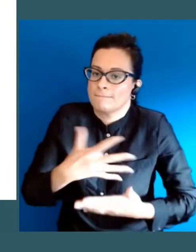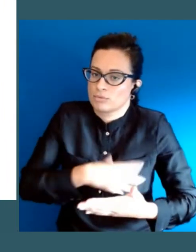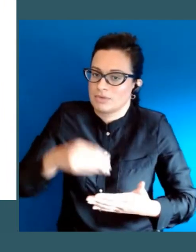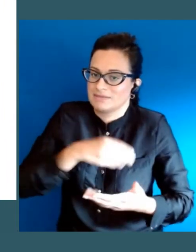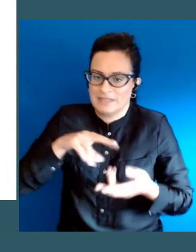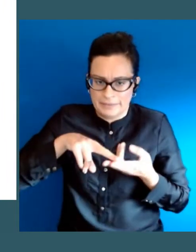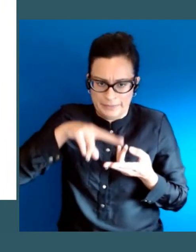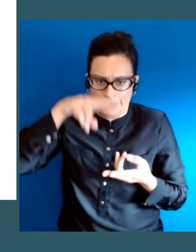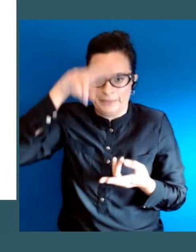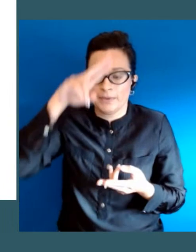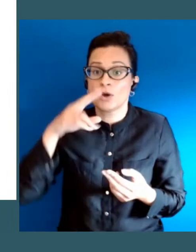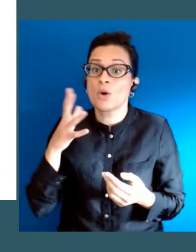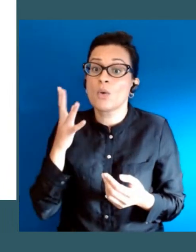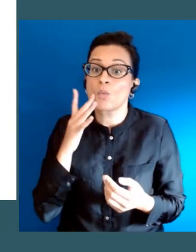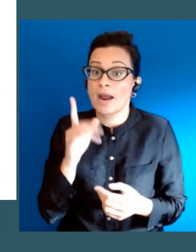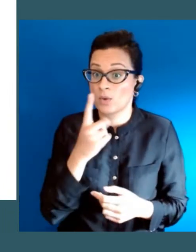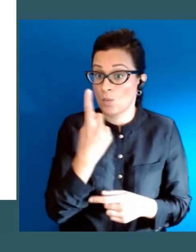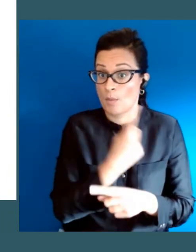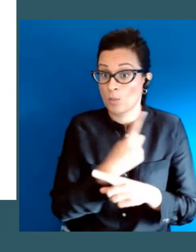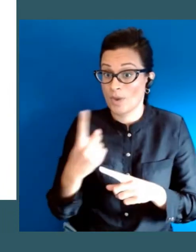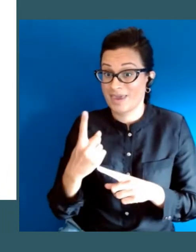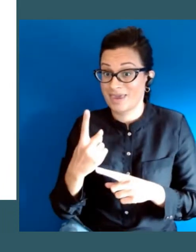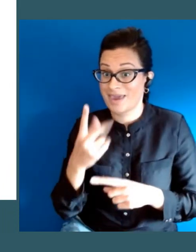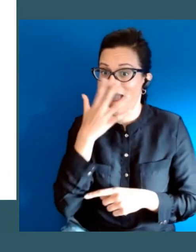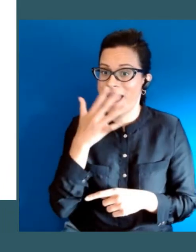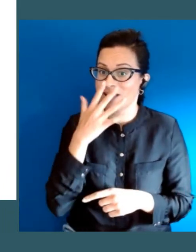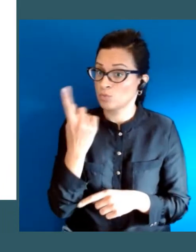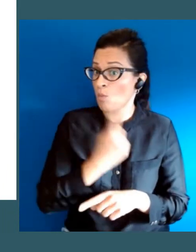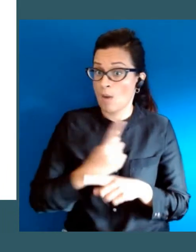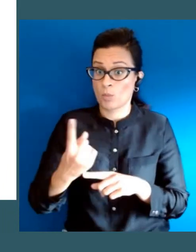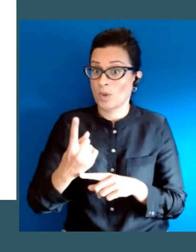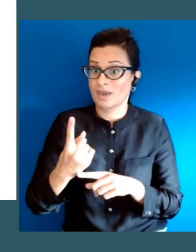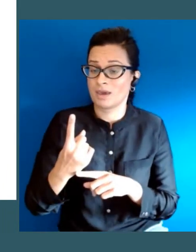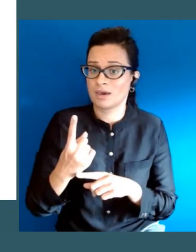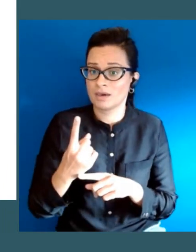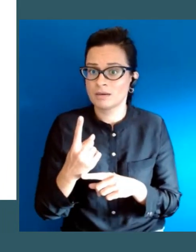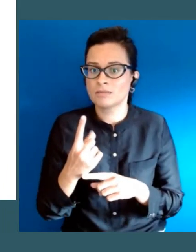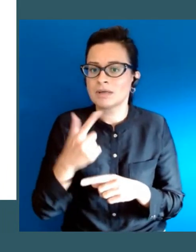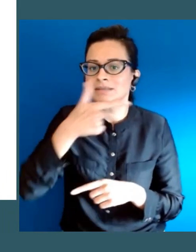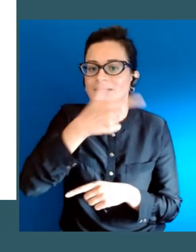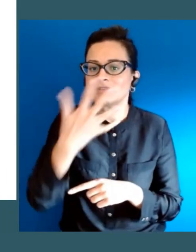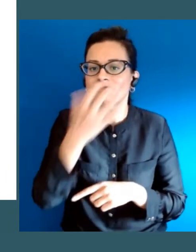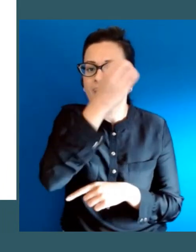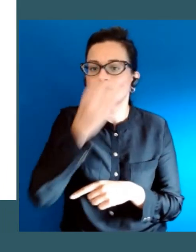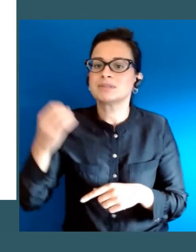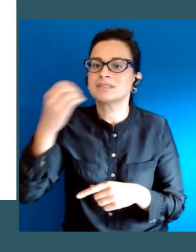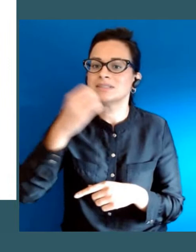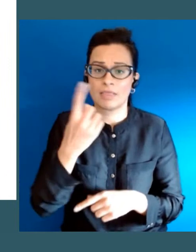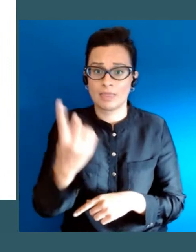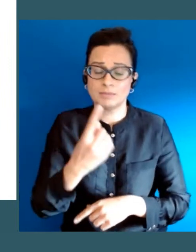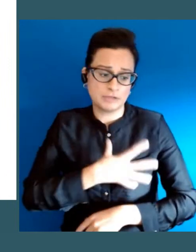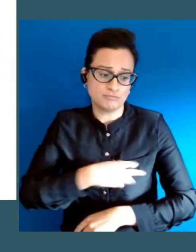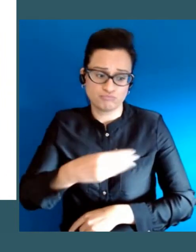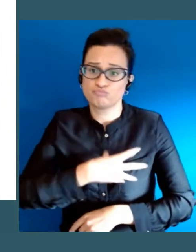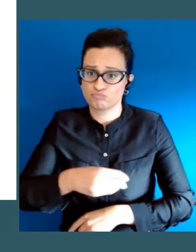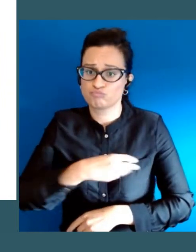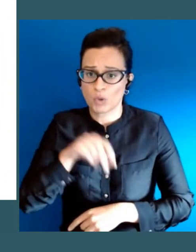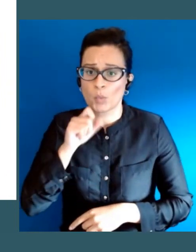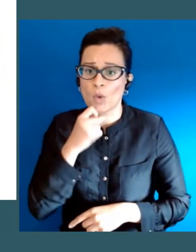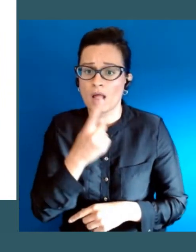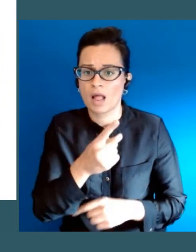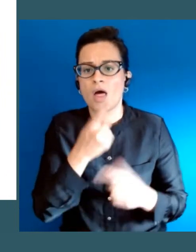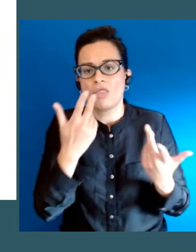1 week of age, there are about more than 75% who are receiving breastfeeds, and so on and so